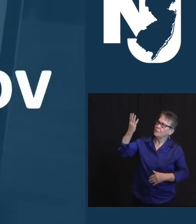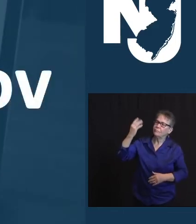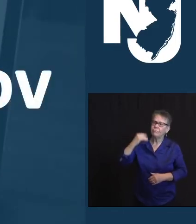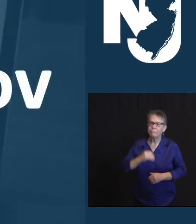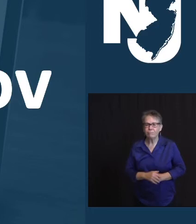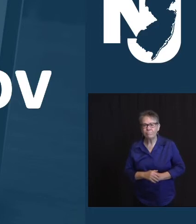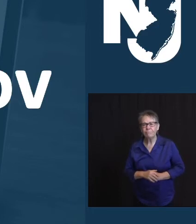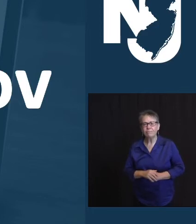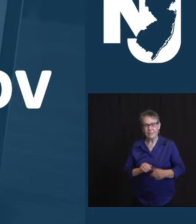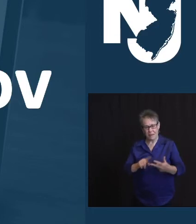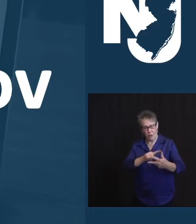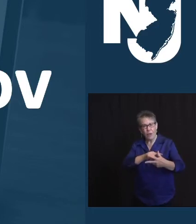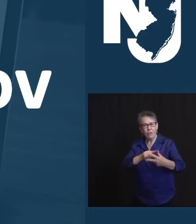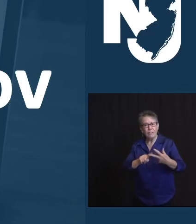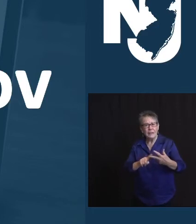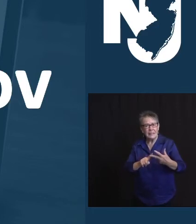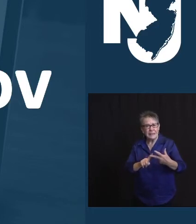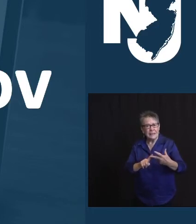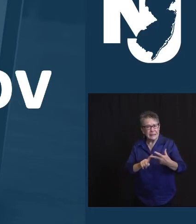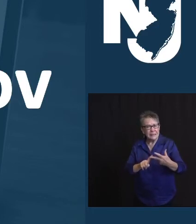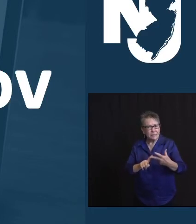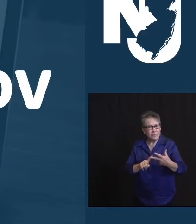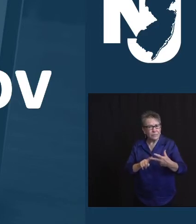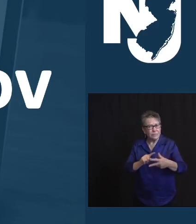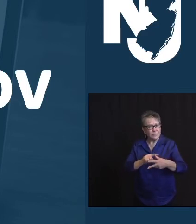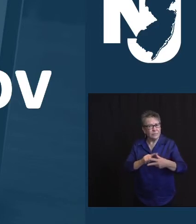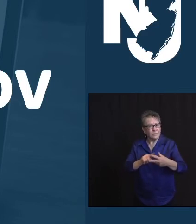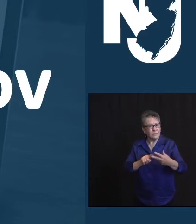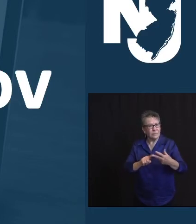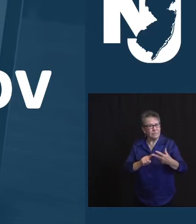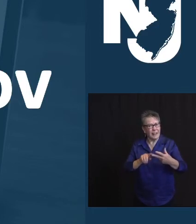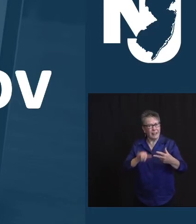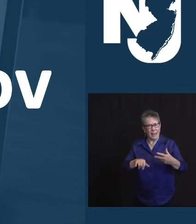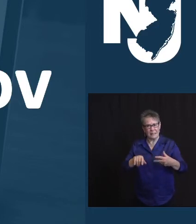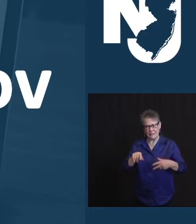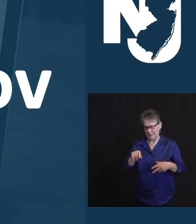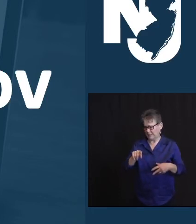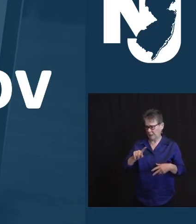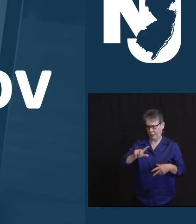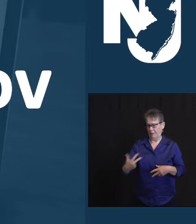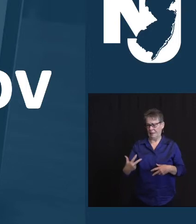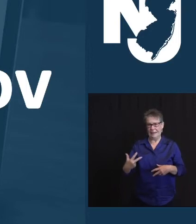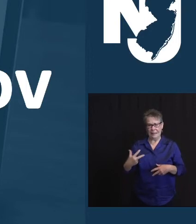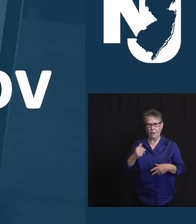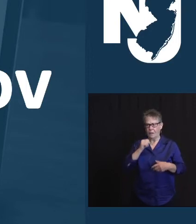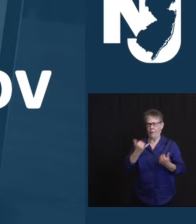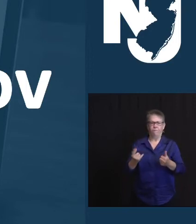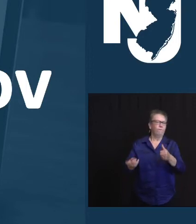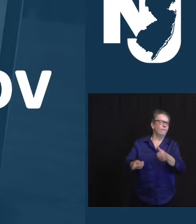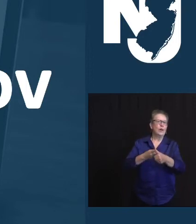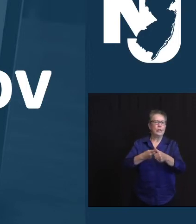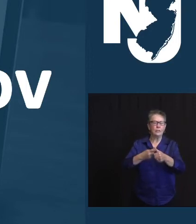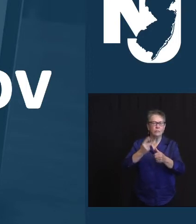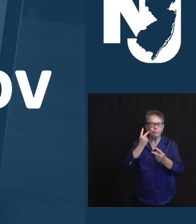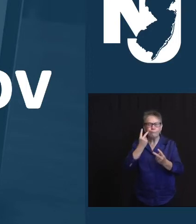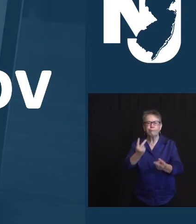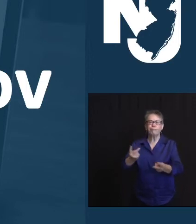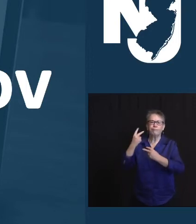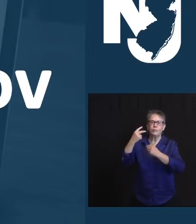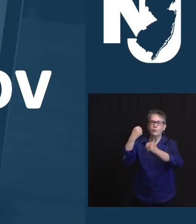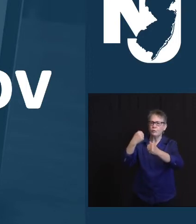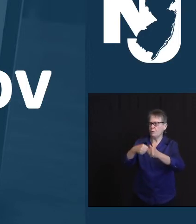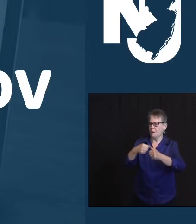Jersey family we remember in the year 2021. We know there will be more in the days and weeks to come. Our